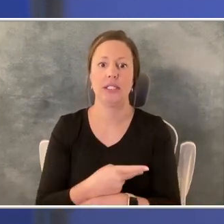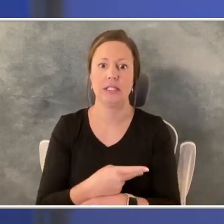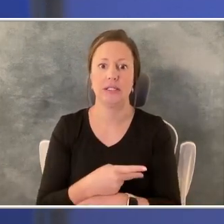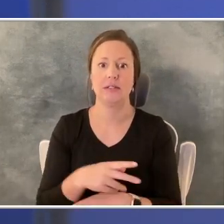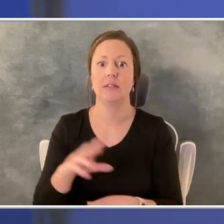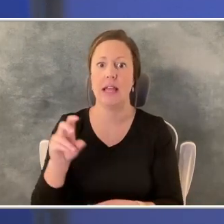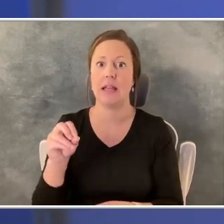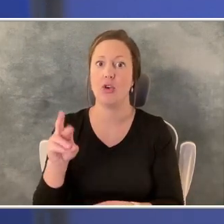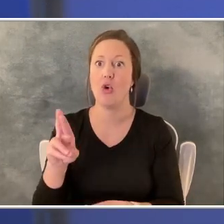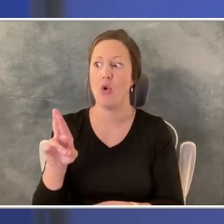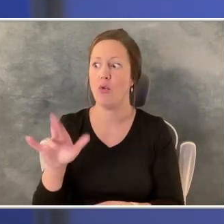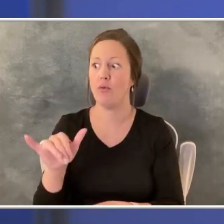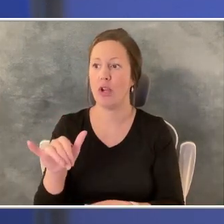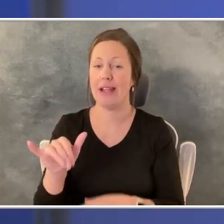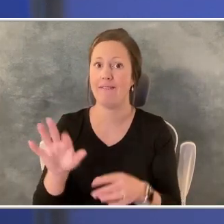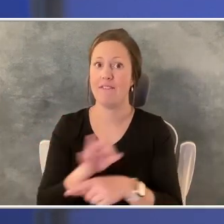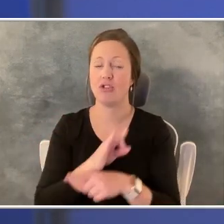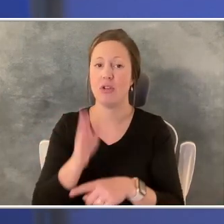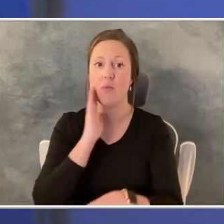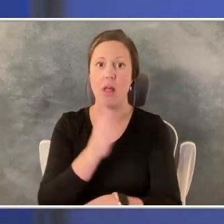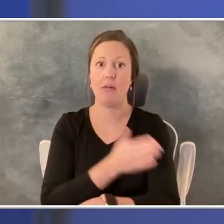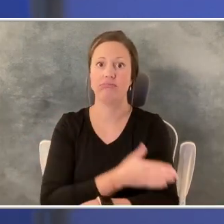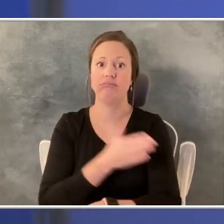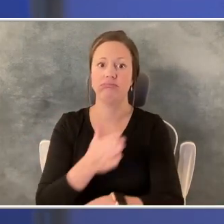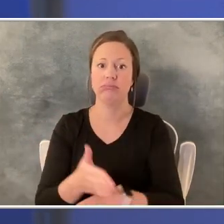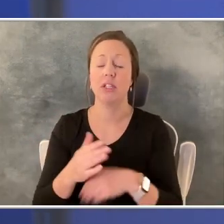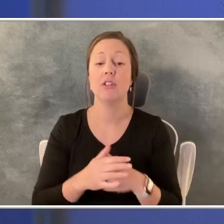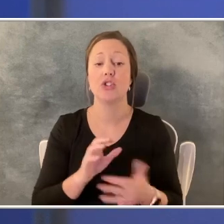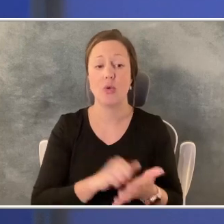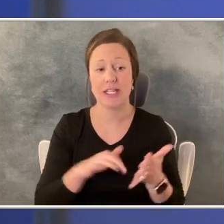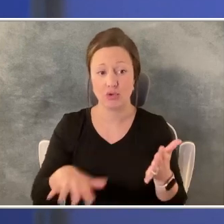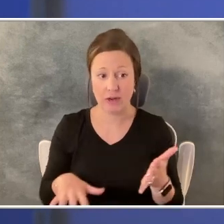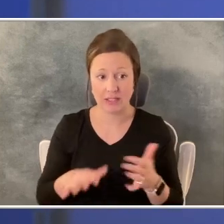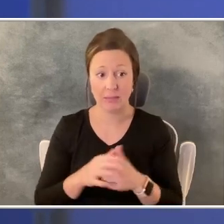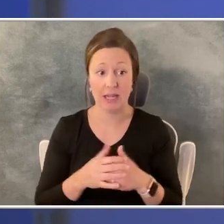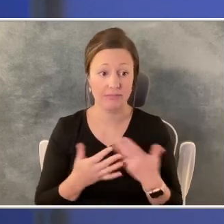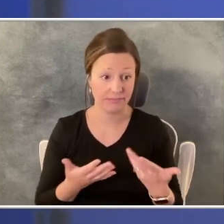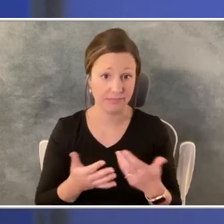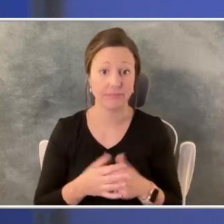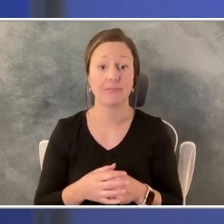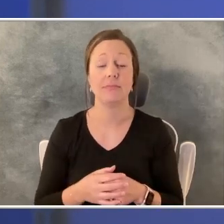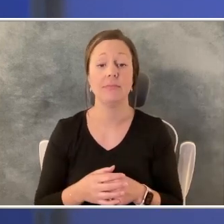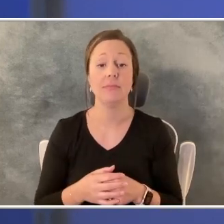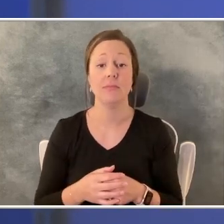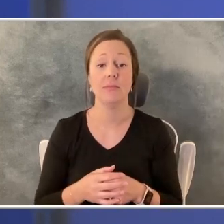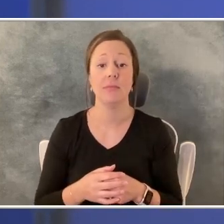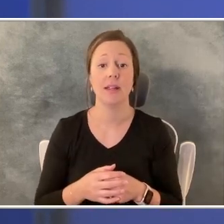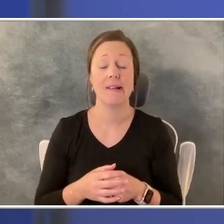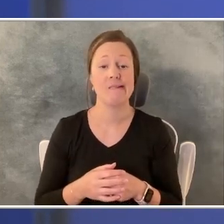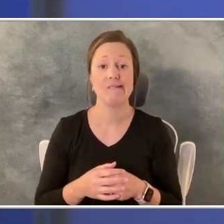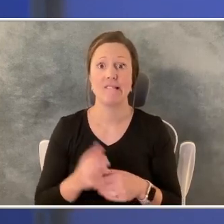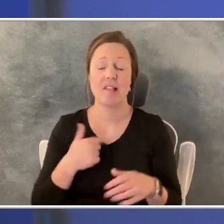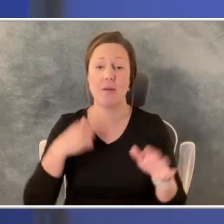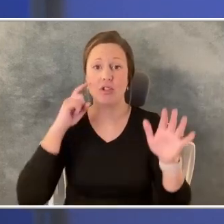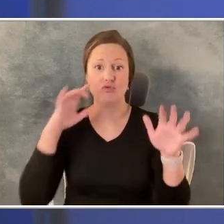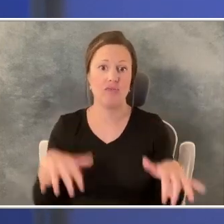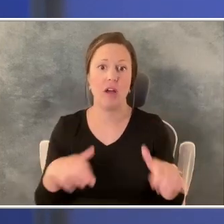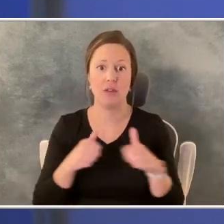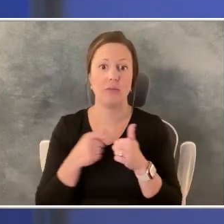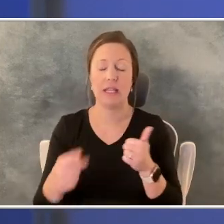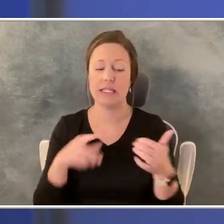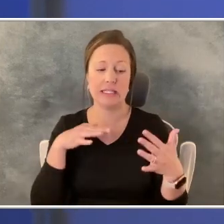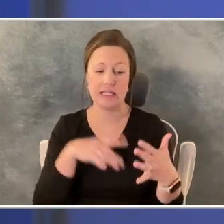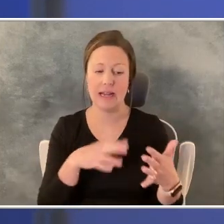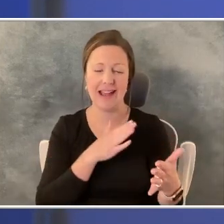their function walk out the door sooner. So hysterectomy, you can expect to lose, this study floored me when I read it because I'd never heard it before, and I've